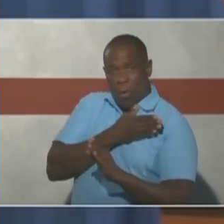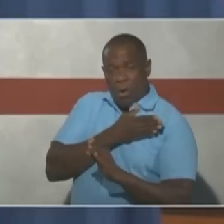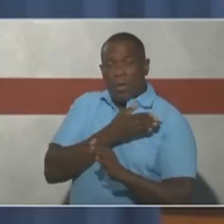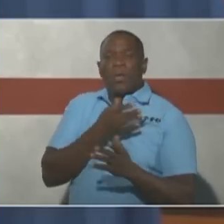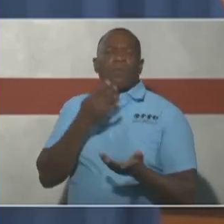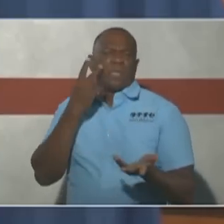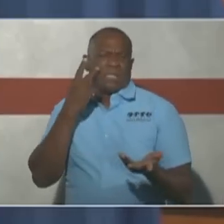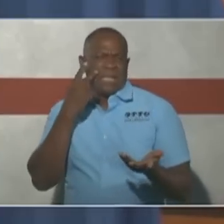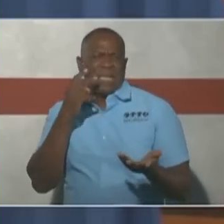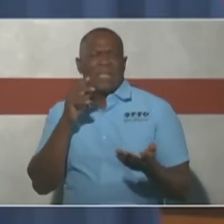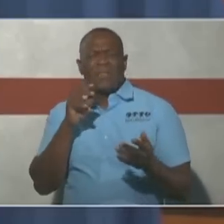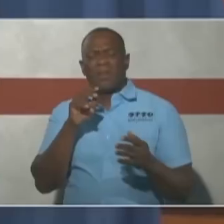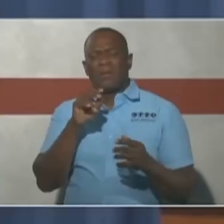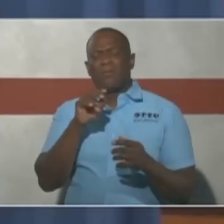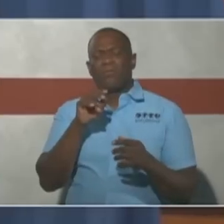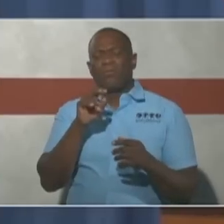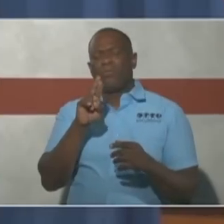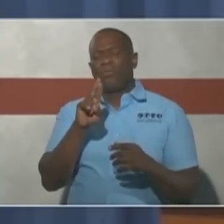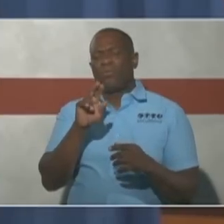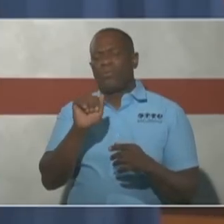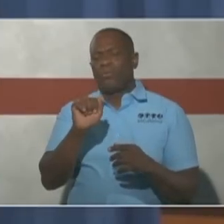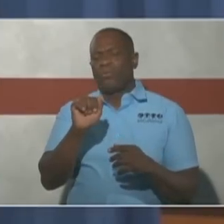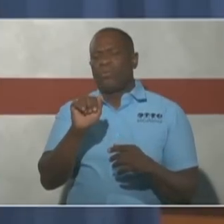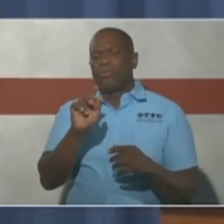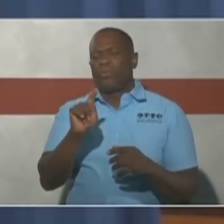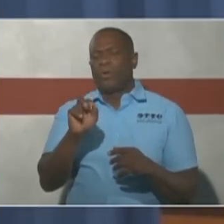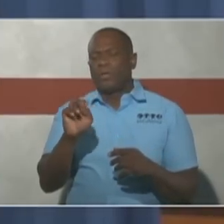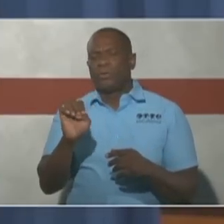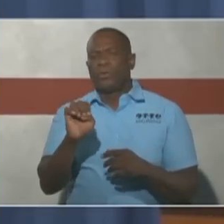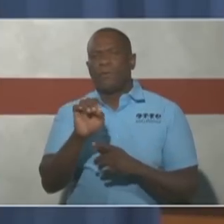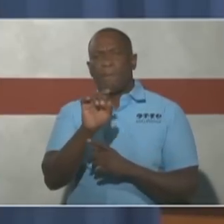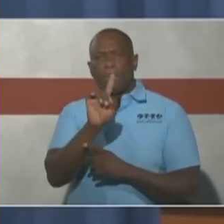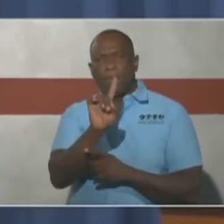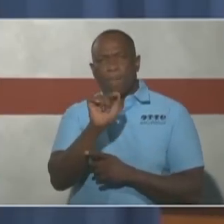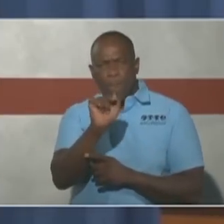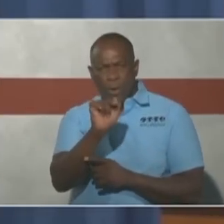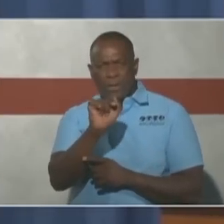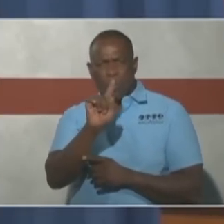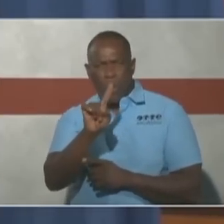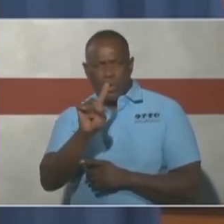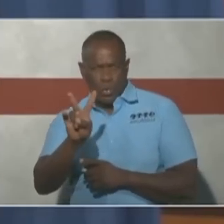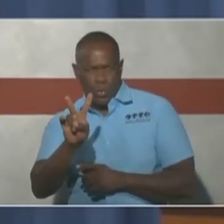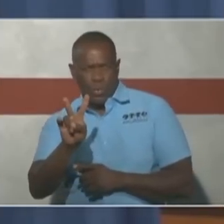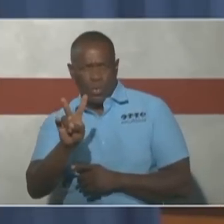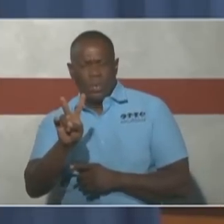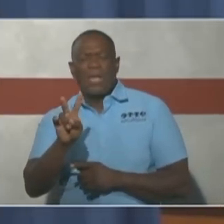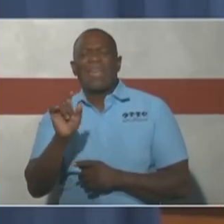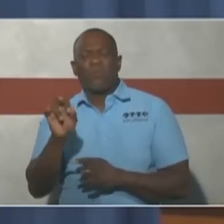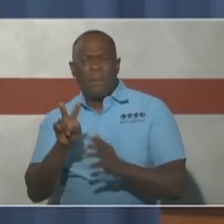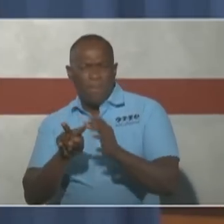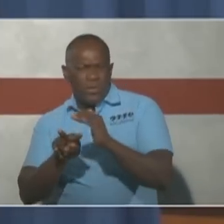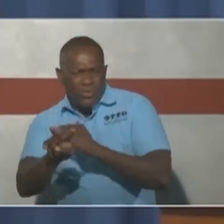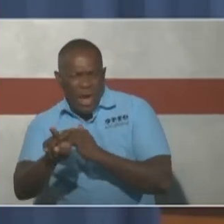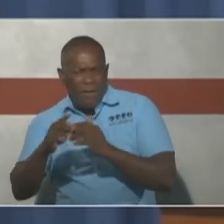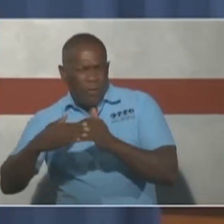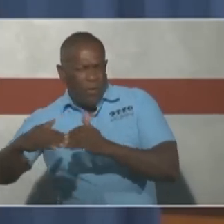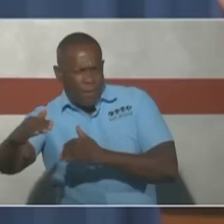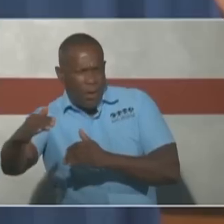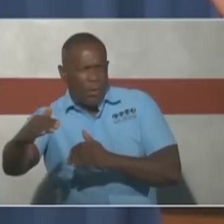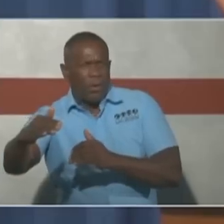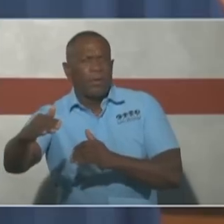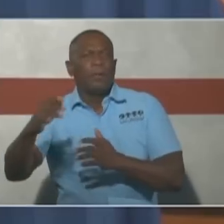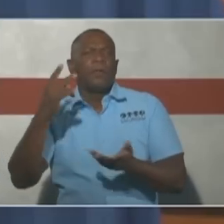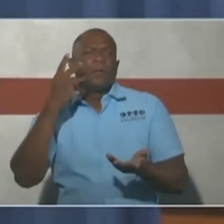about 0.12. It doesn't mean that 12% of the existing or the daily cases end up in hospital on a given day, but we're looking at the ratio